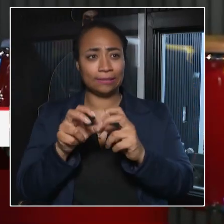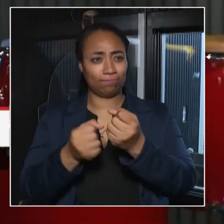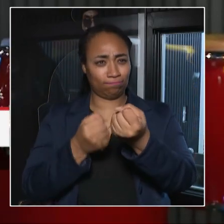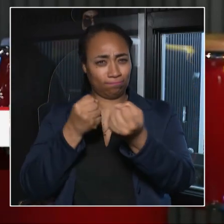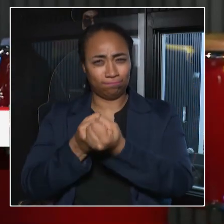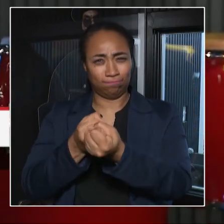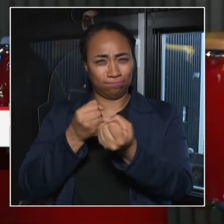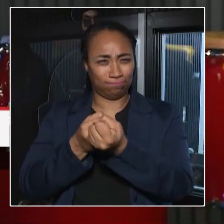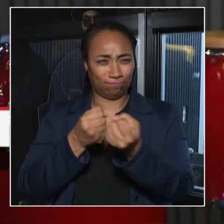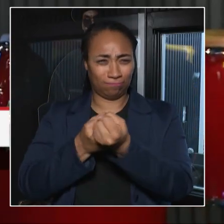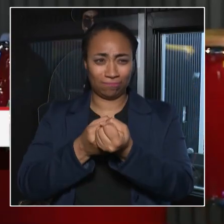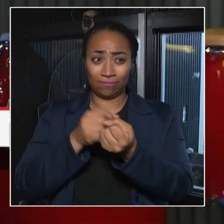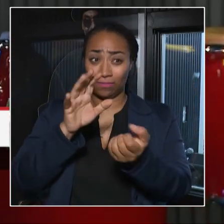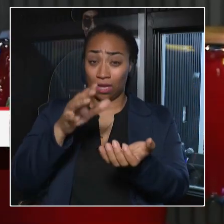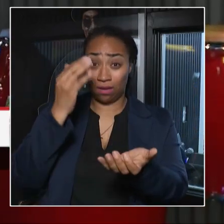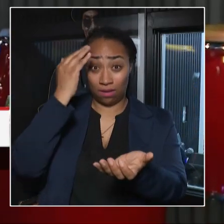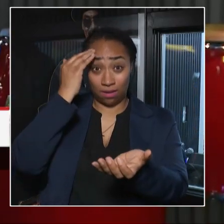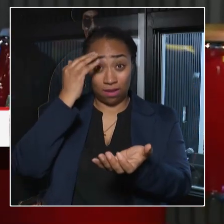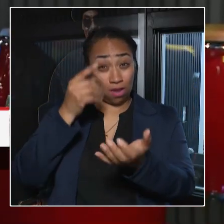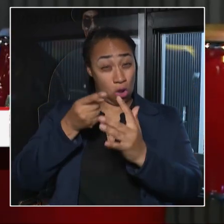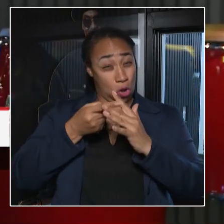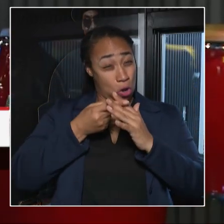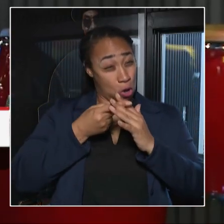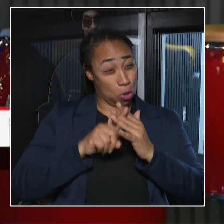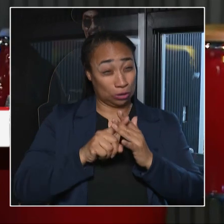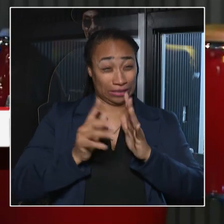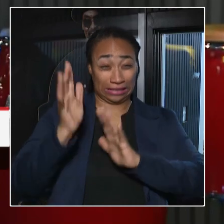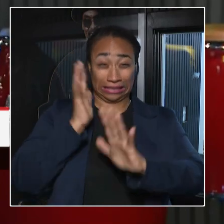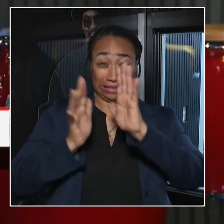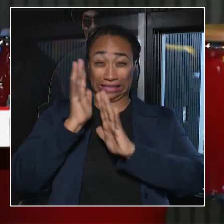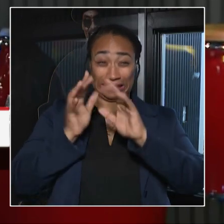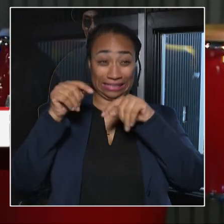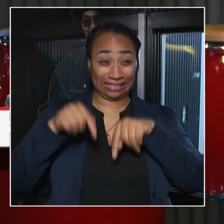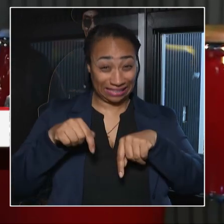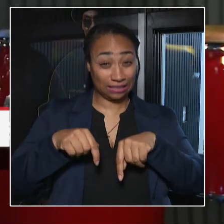Soul Searchers in 1978 enlisted